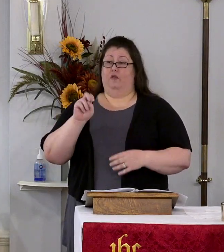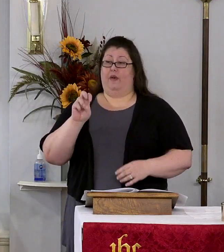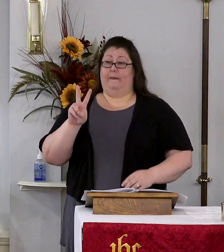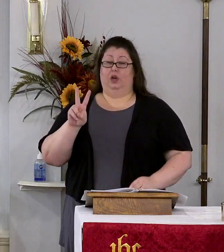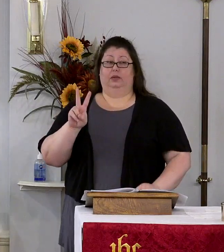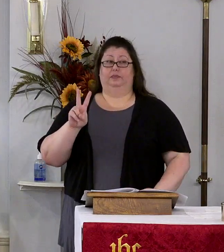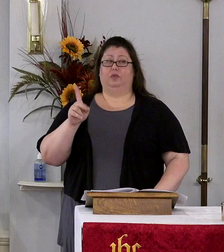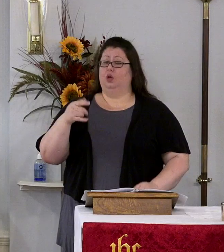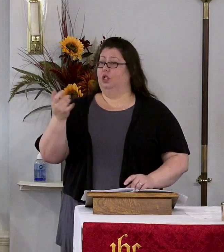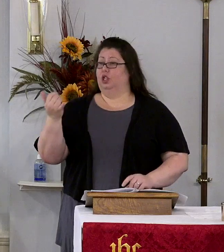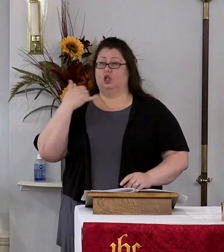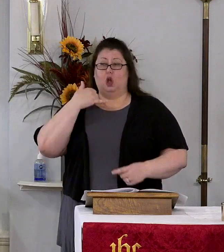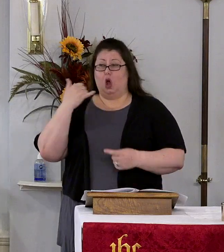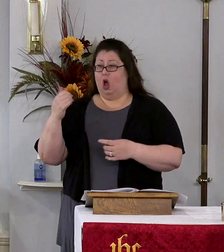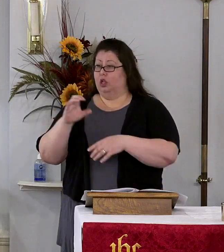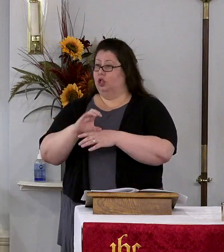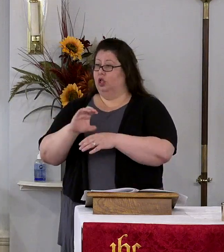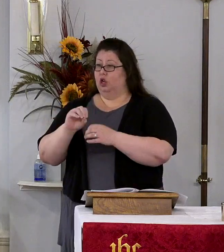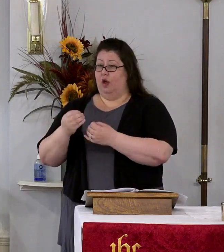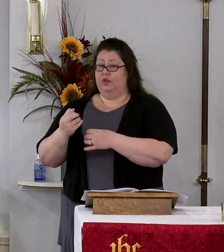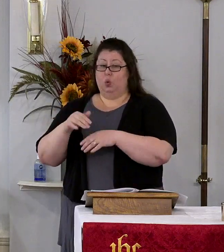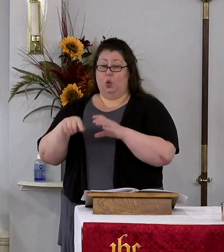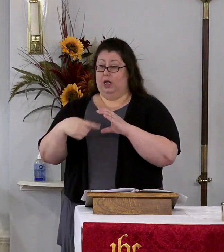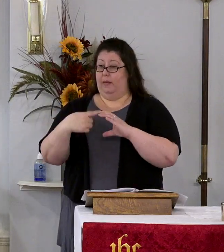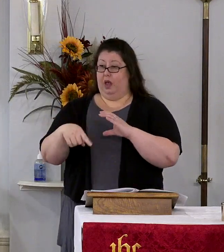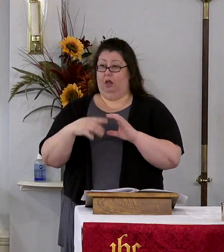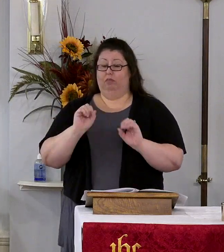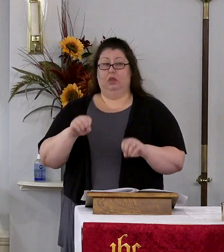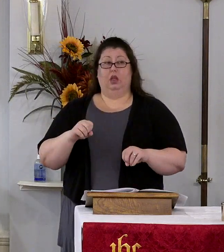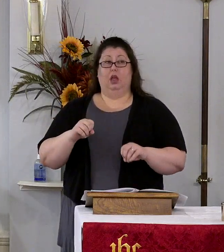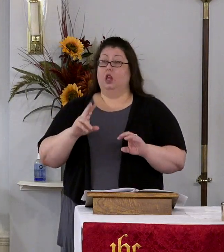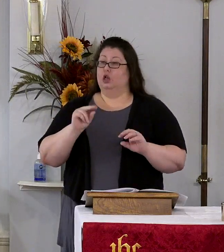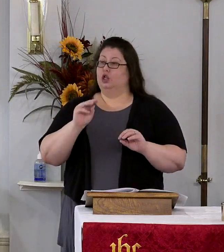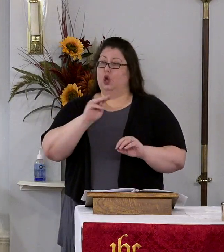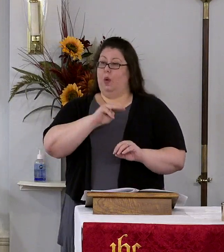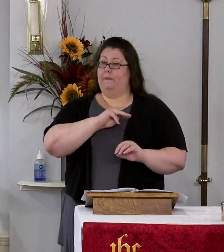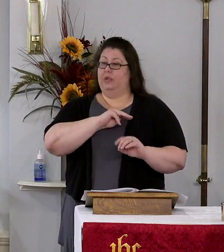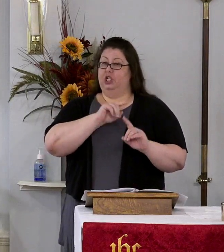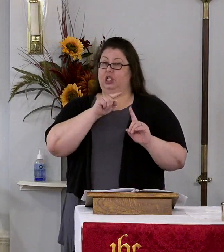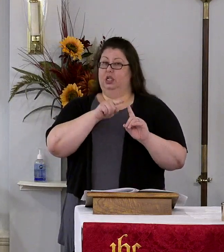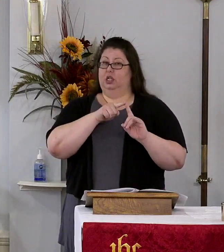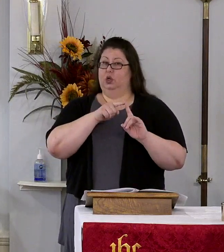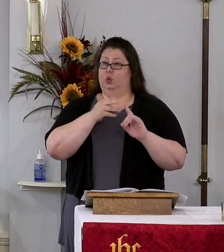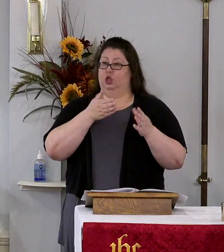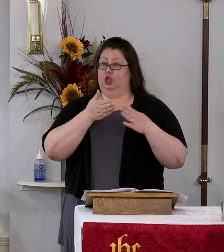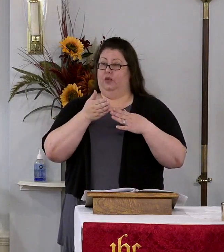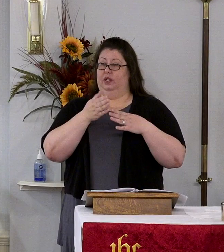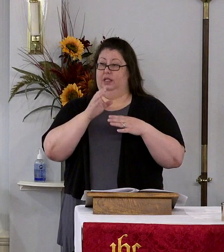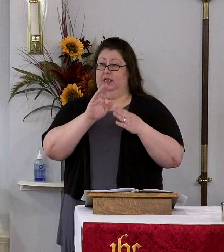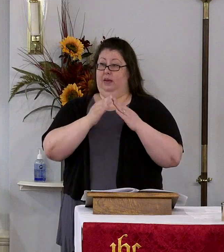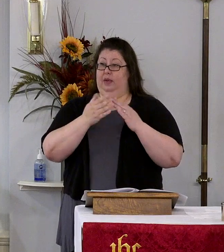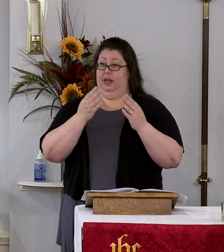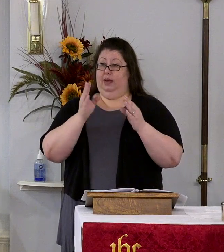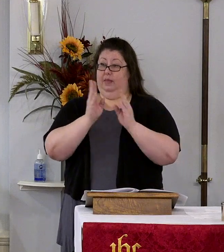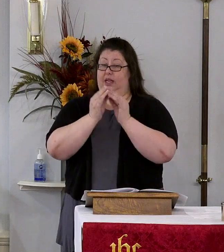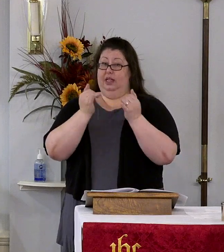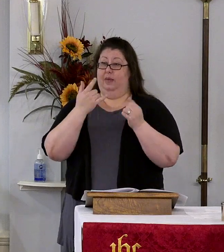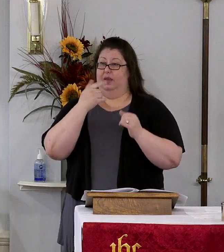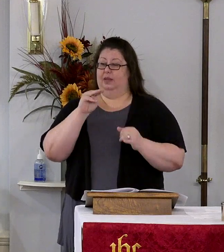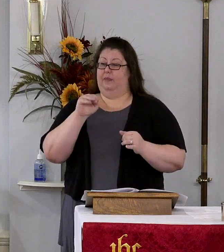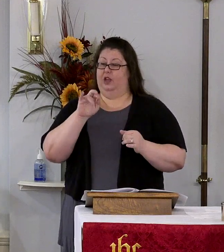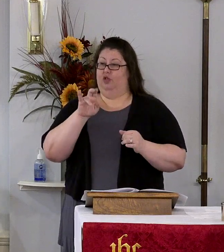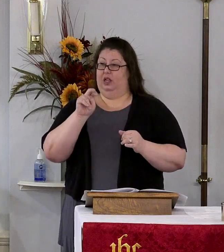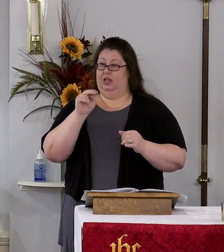And you can just call the church office on that or email it in. There is no mission and service committee meeting today because of Marion's